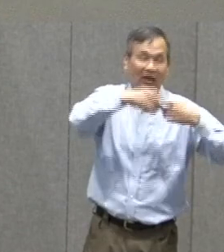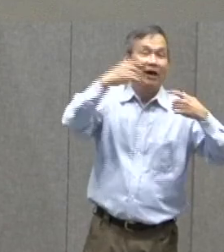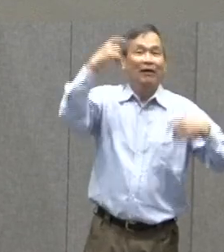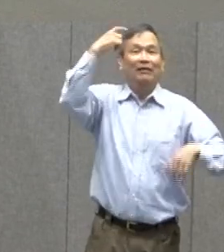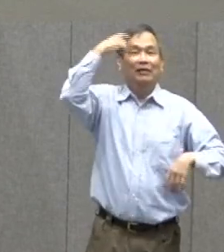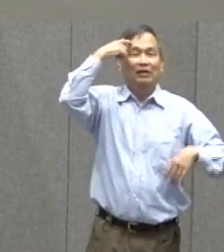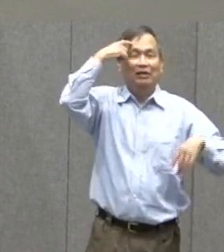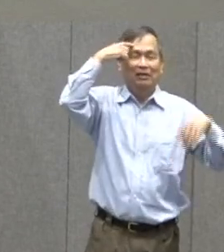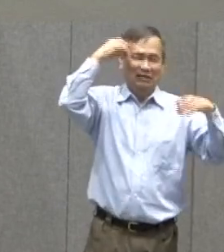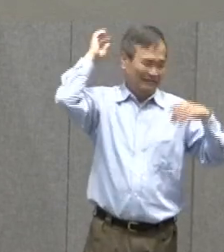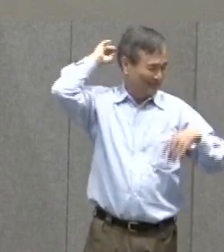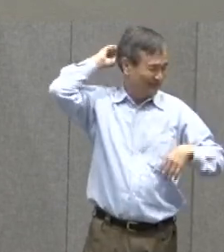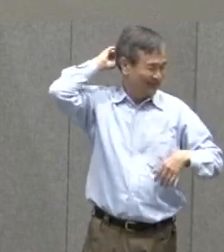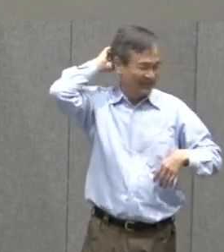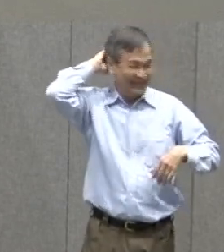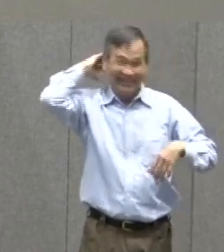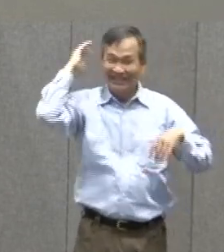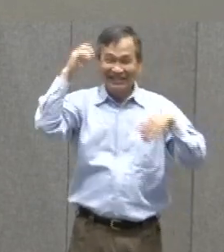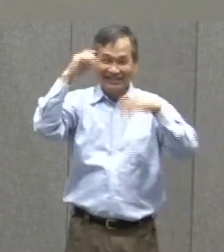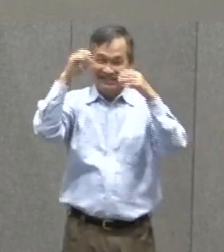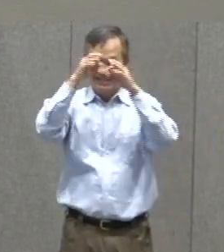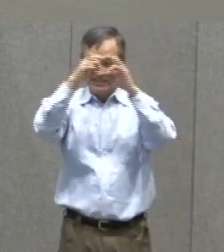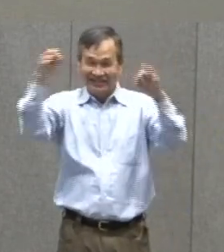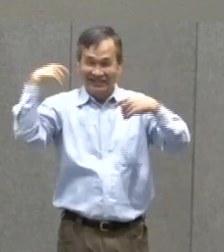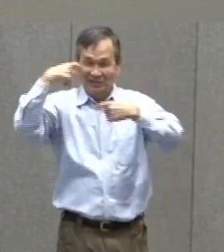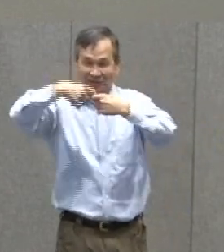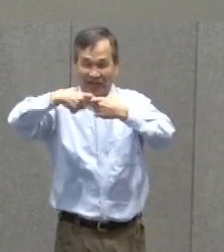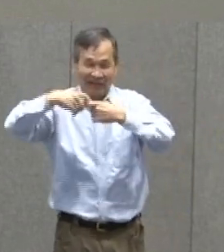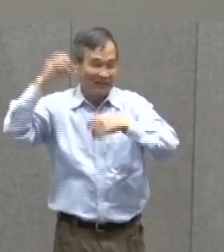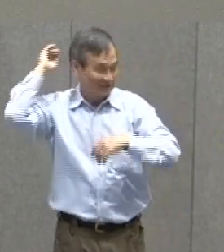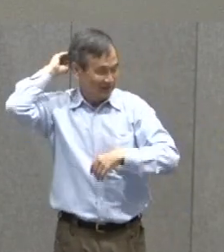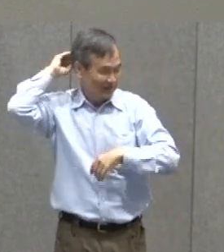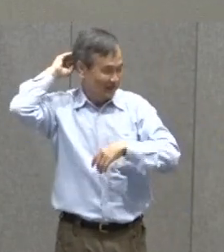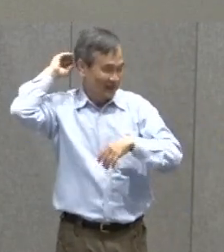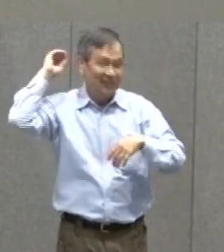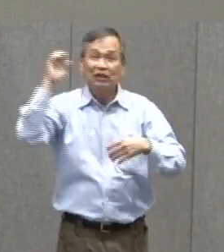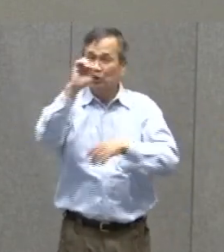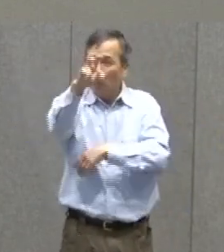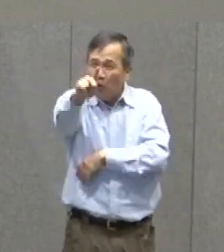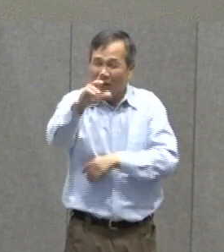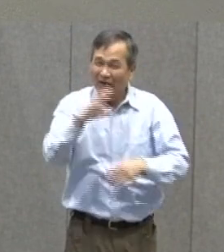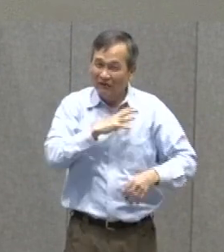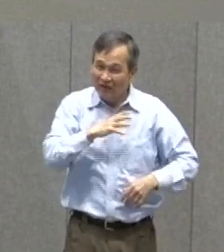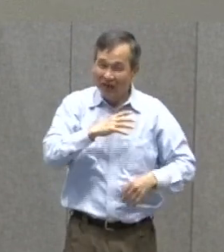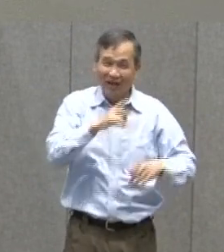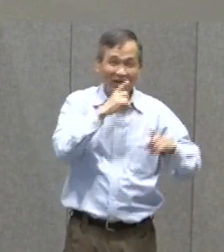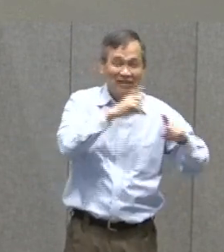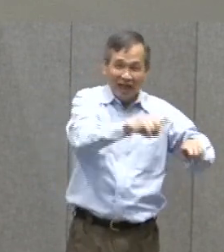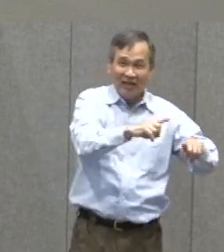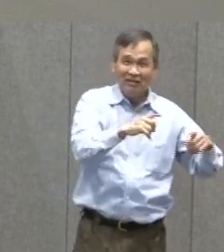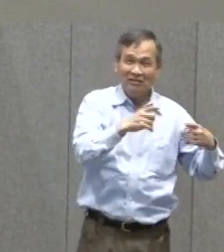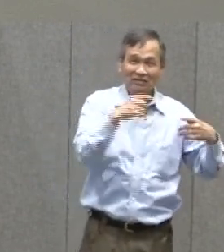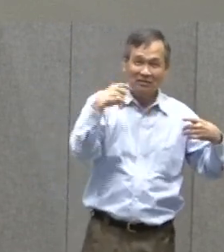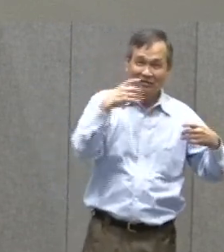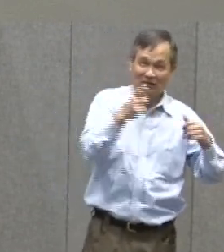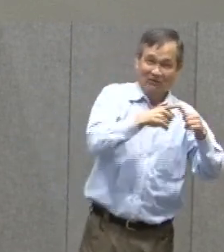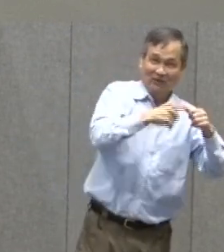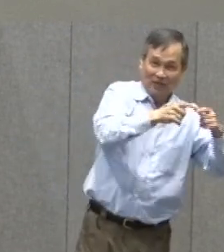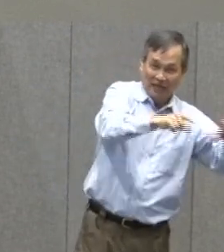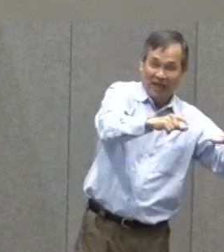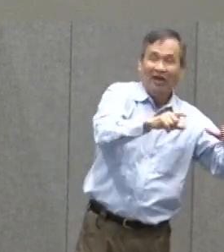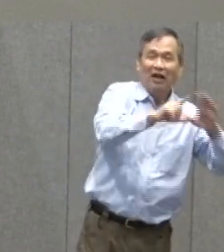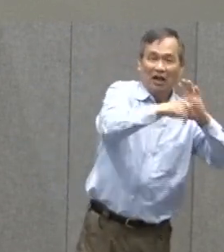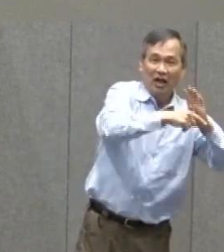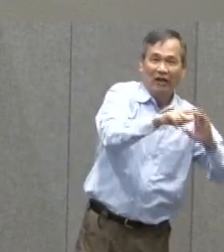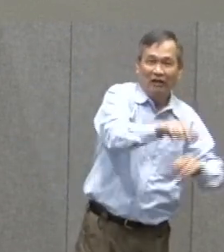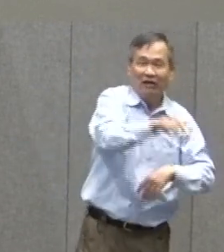I don't know how to answer that in English, and sometimes I do use my home language, which is okay, and then you can come back and they will speak to